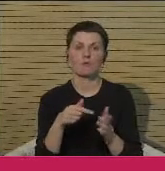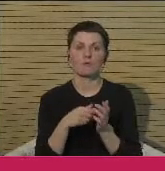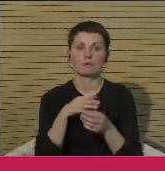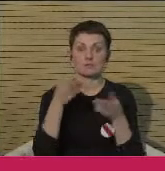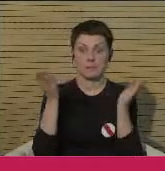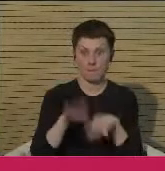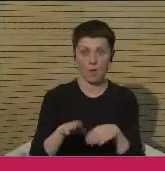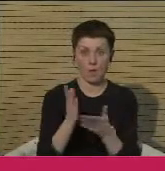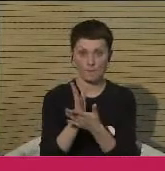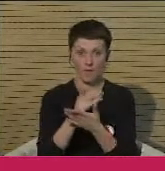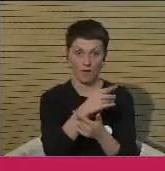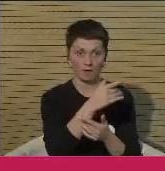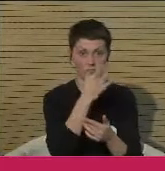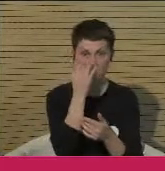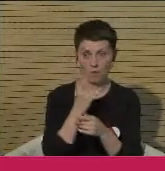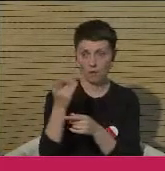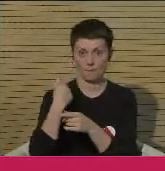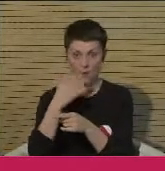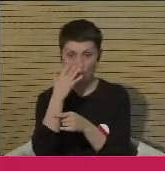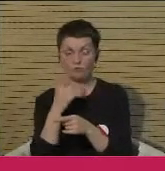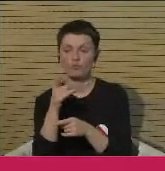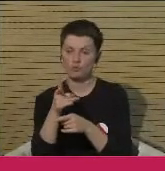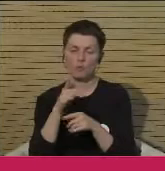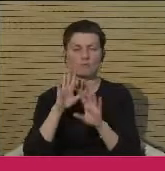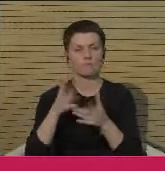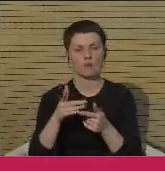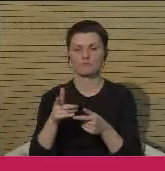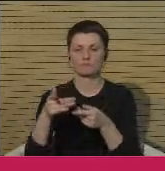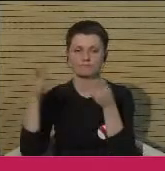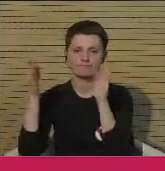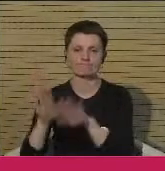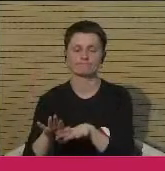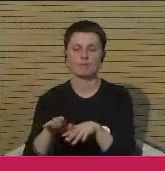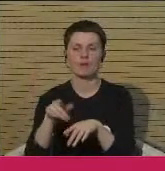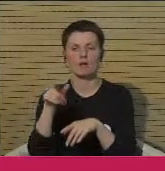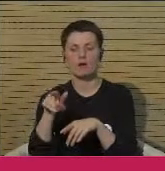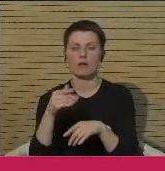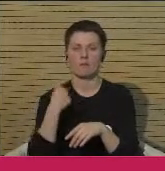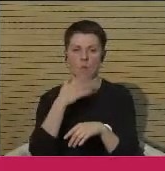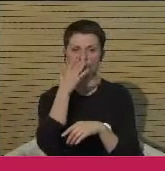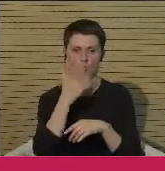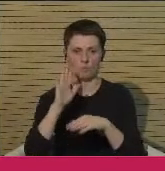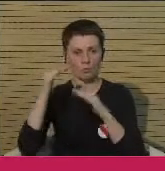economic exchange between Belarus and Russia